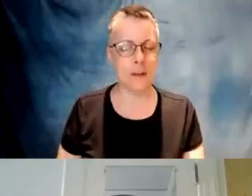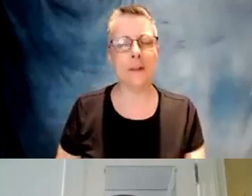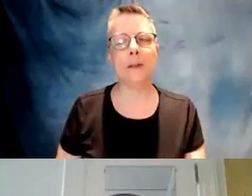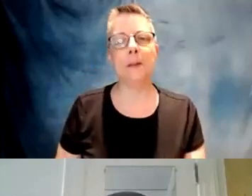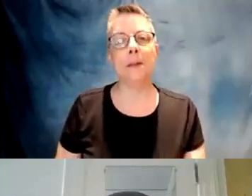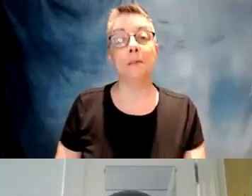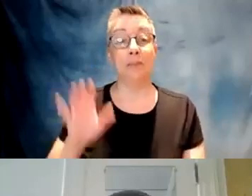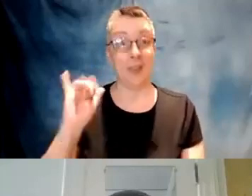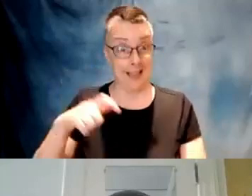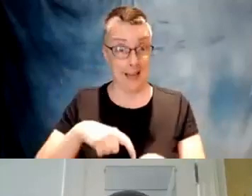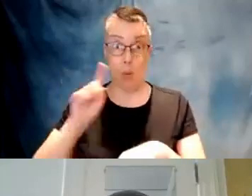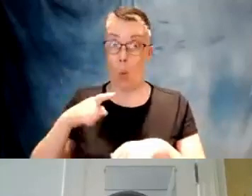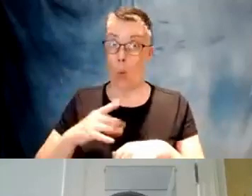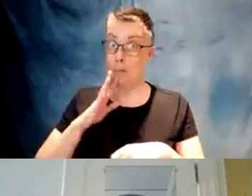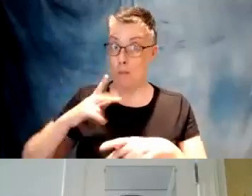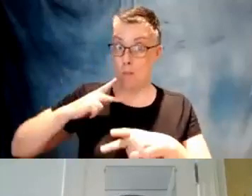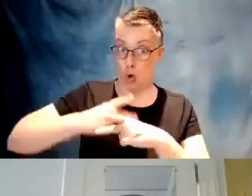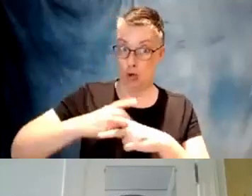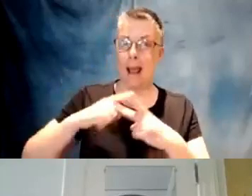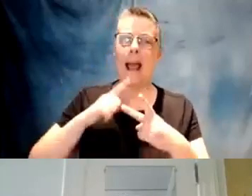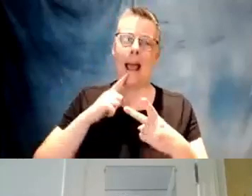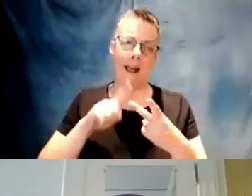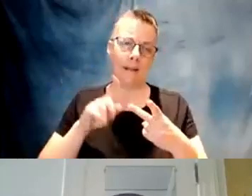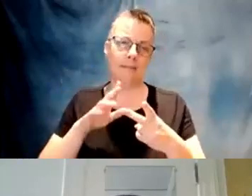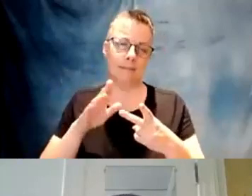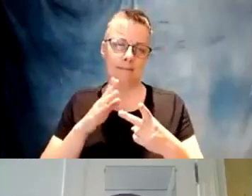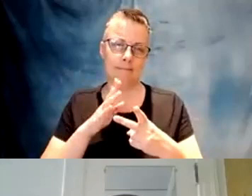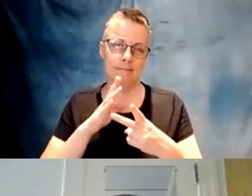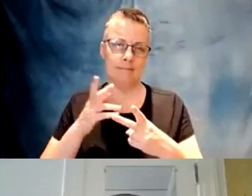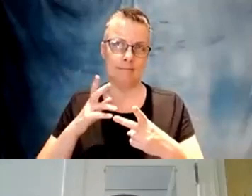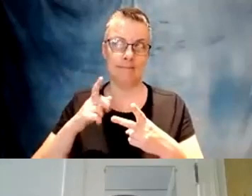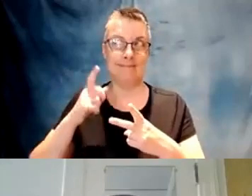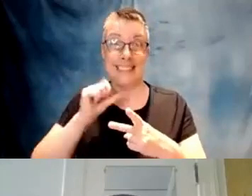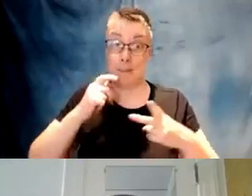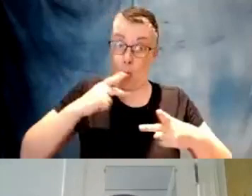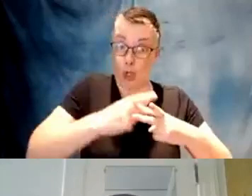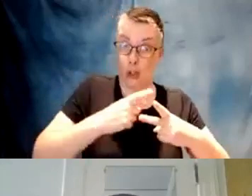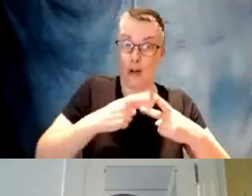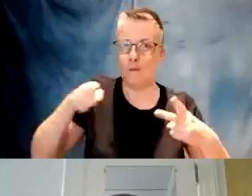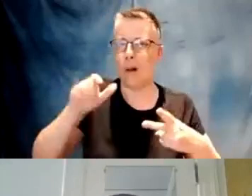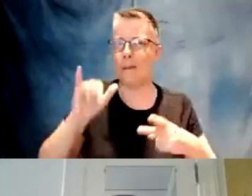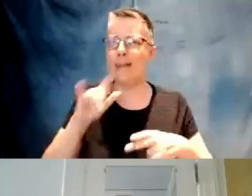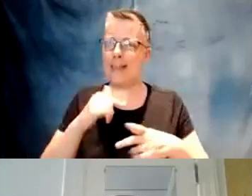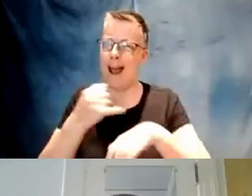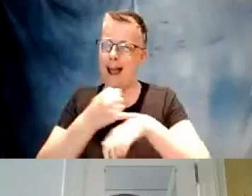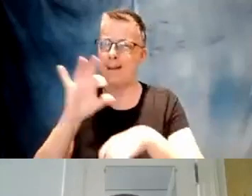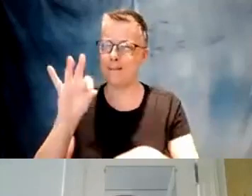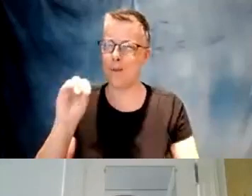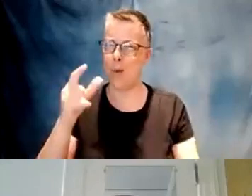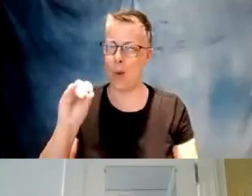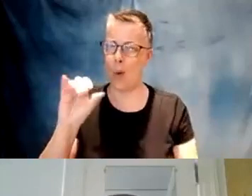only spoke Portuguese and of course the dialect of Portuguese from the island of Fogo, which is